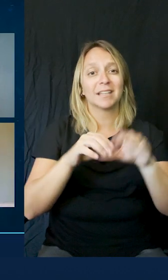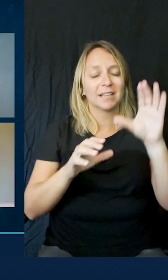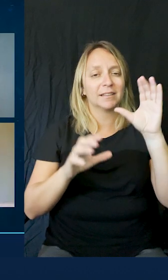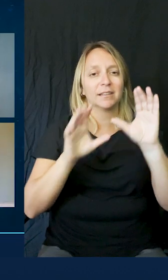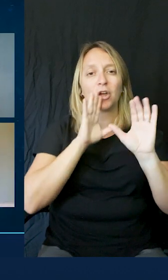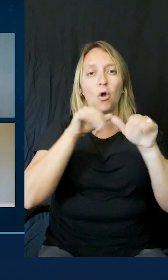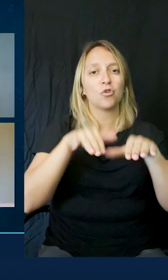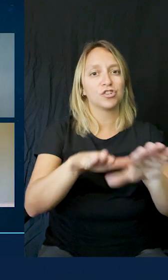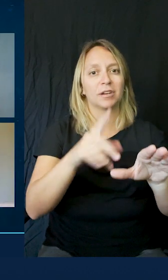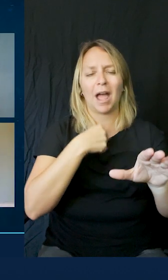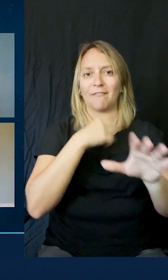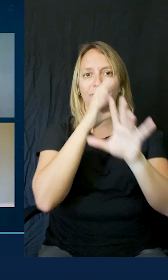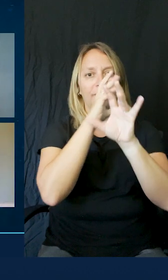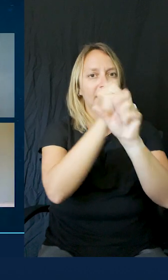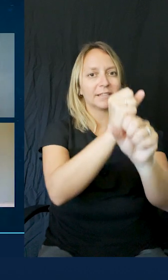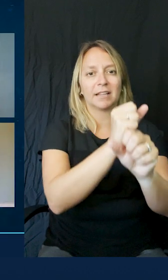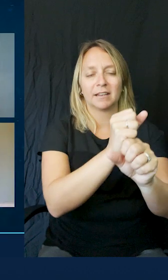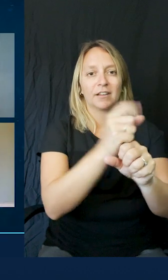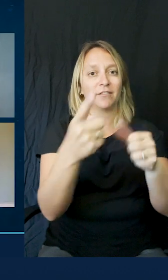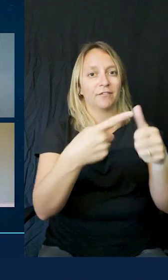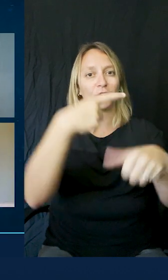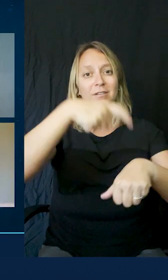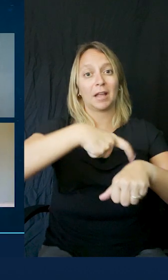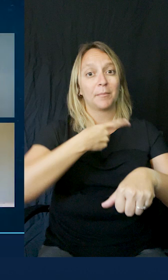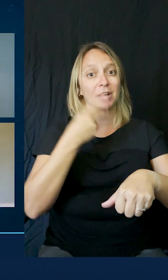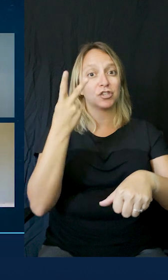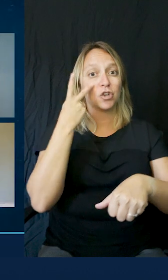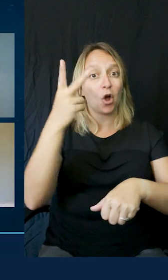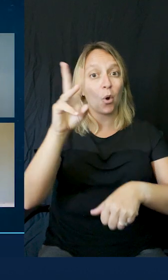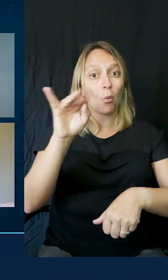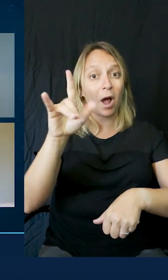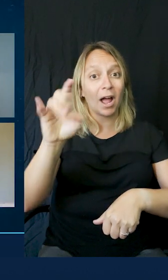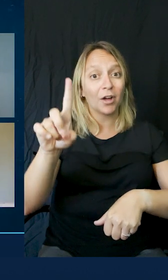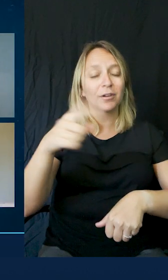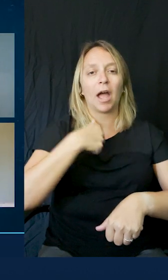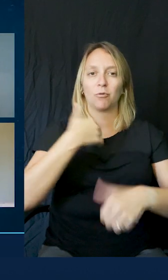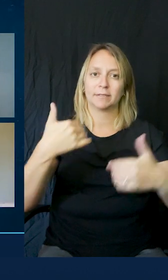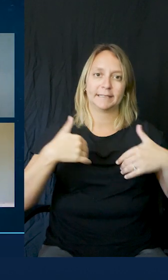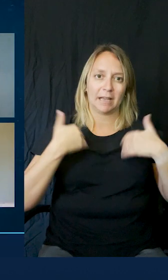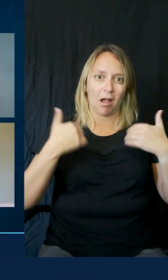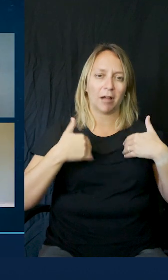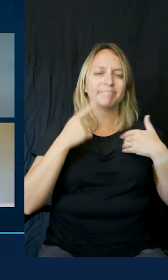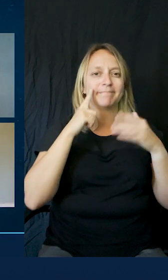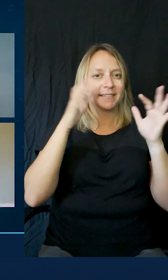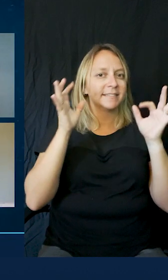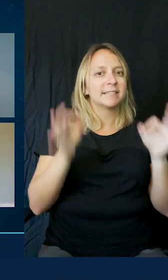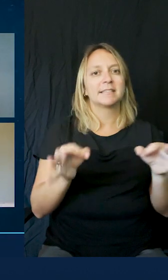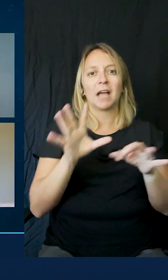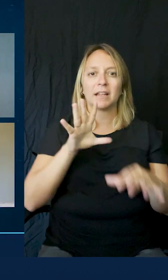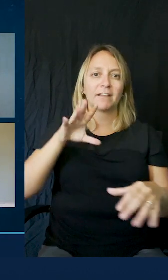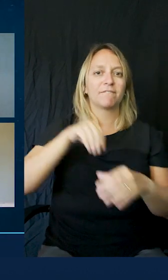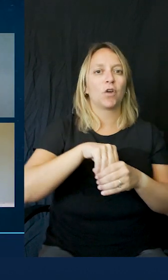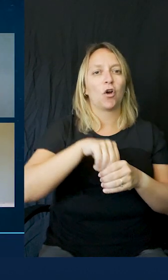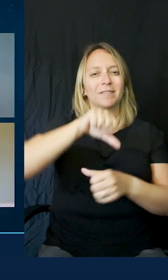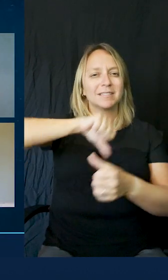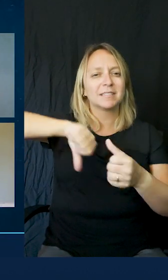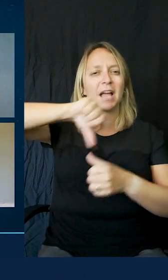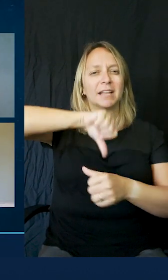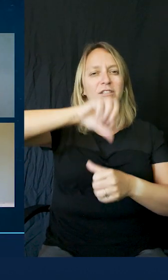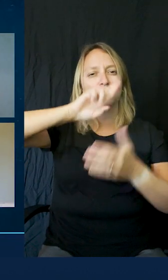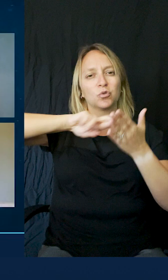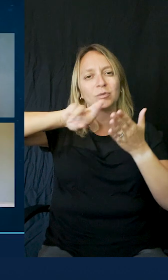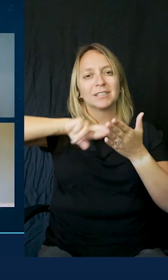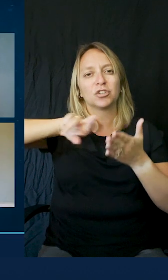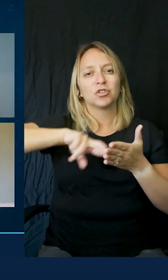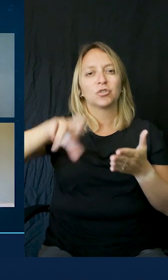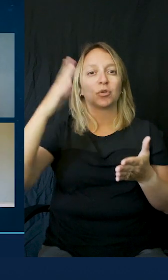as well first saw them in the wild at a young age, and decided to get involved with science and research